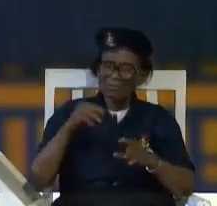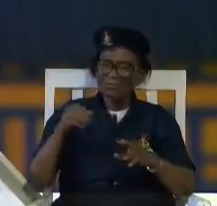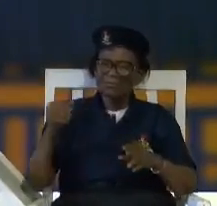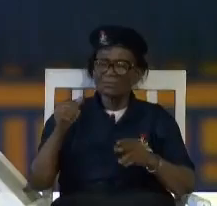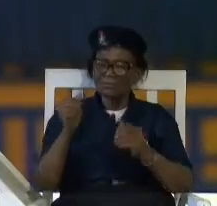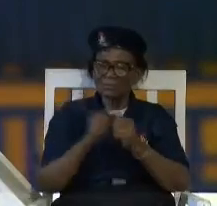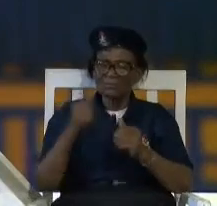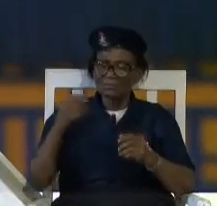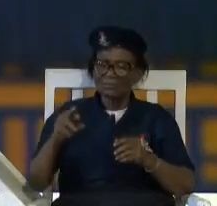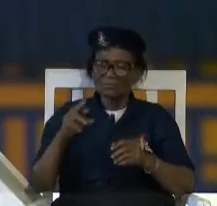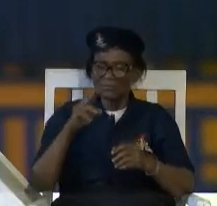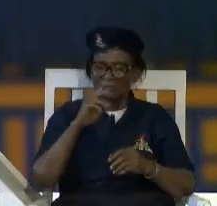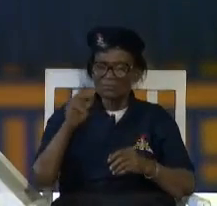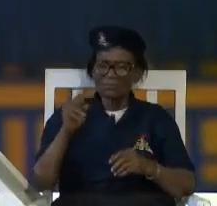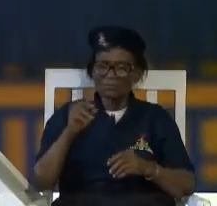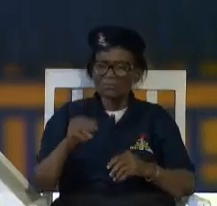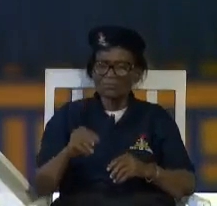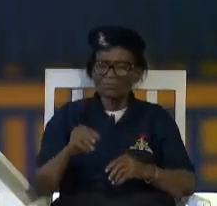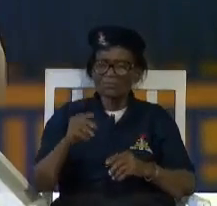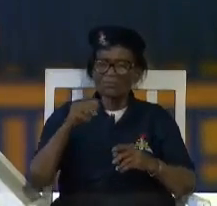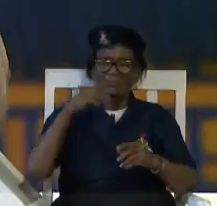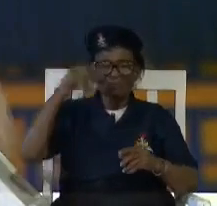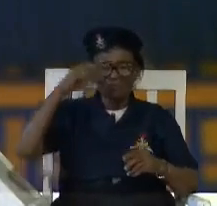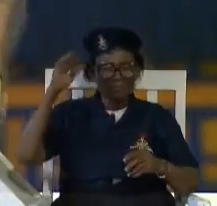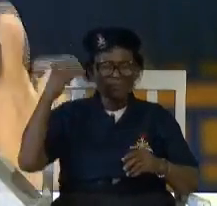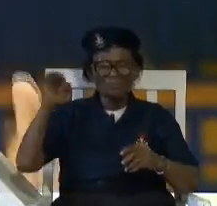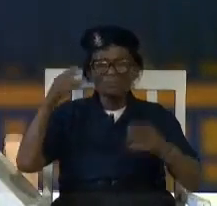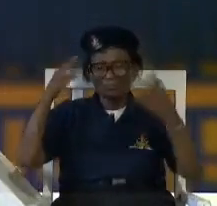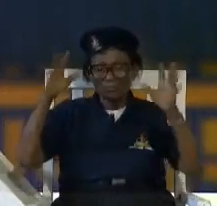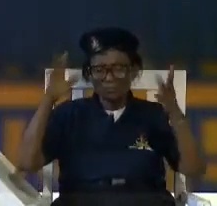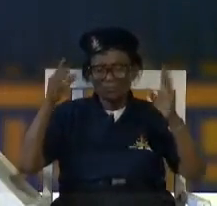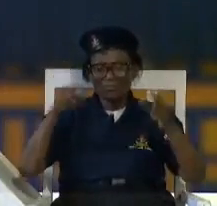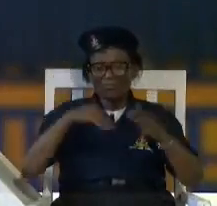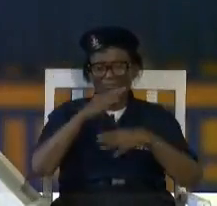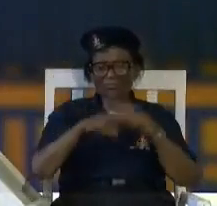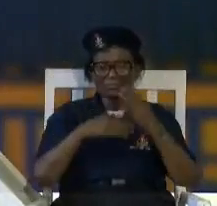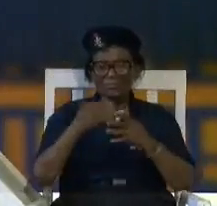of clapping and me. All of a sudden,